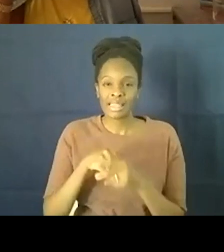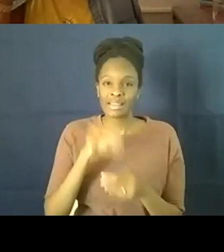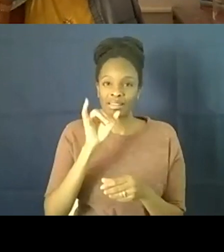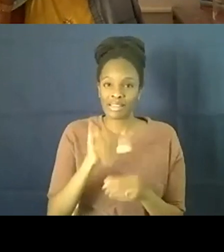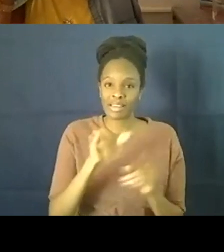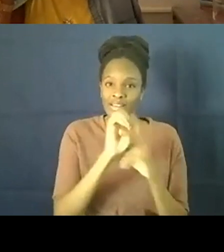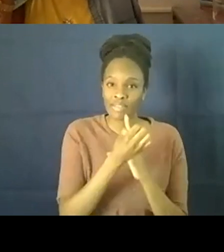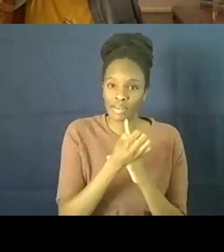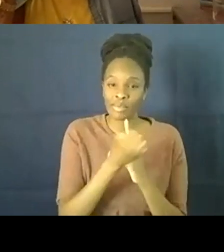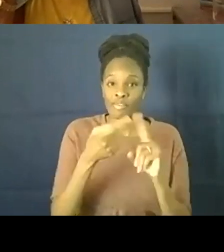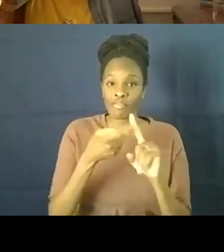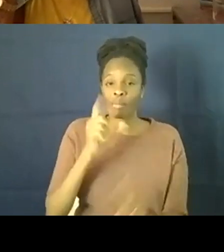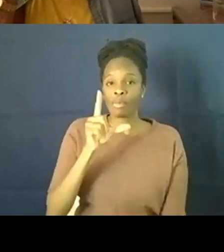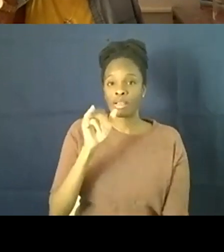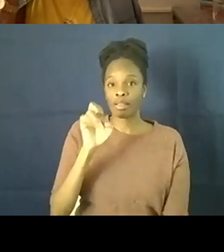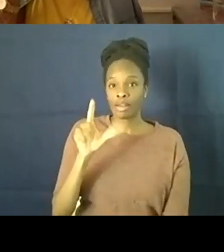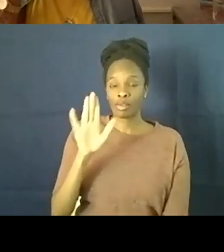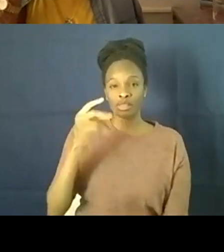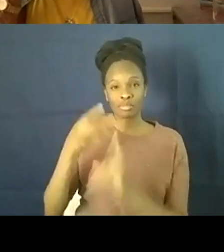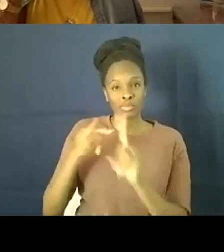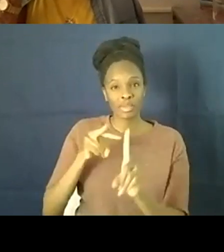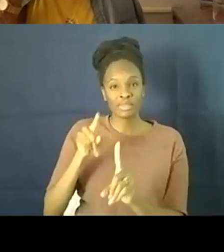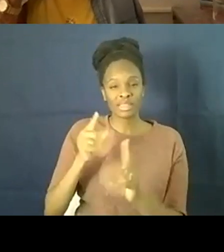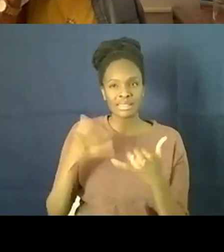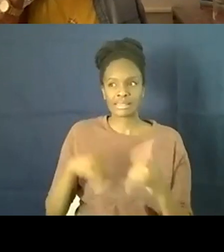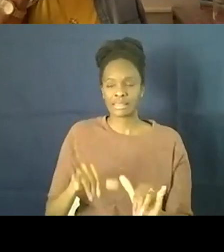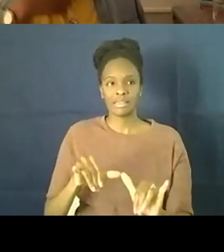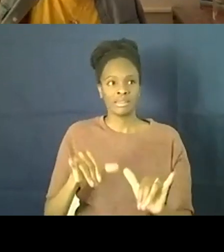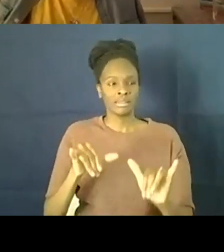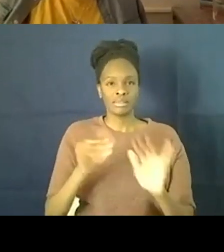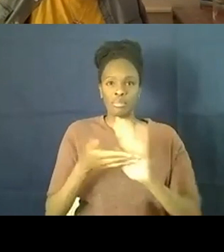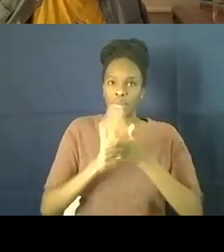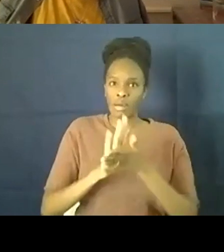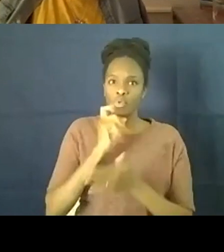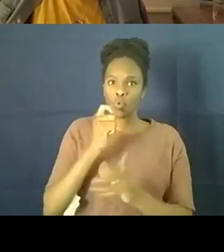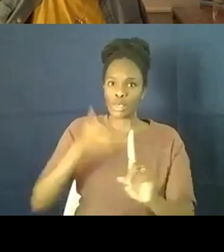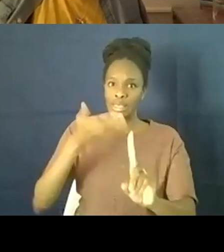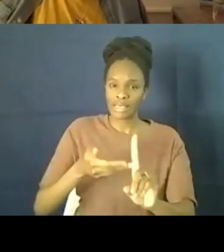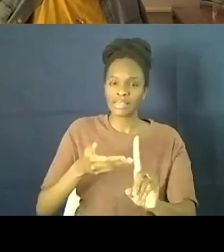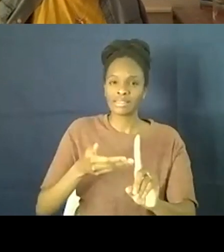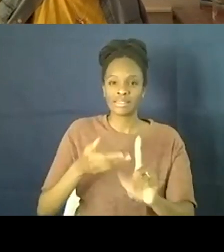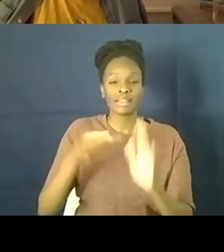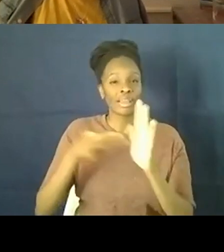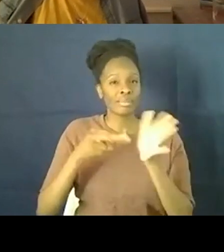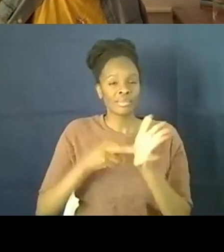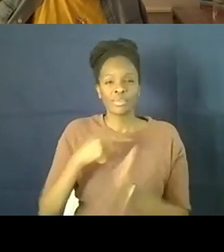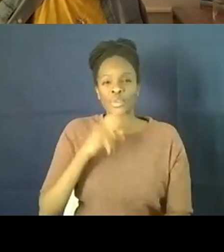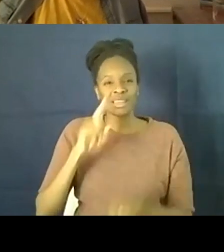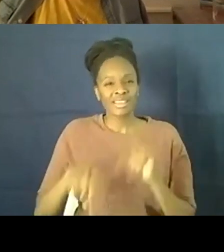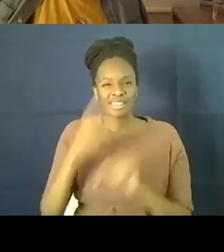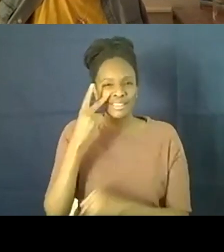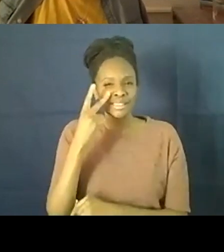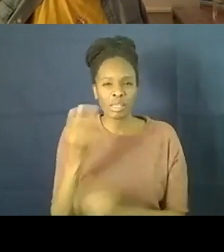singular perspective, because he is still like journeying to who he is, that meant that we couldn't see what the queer